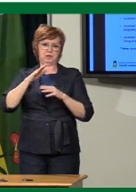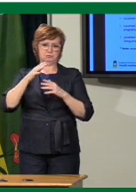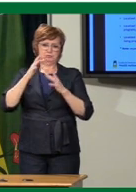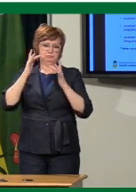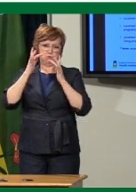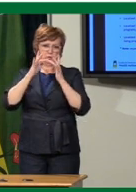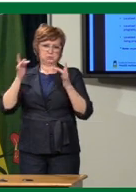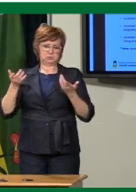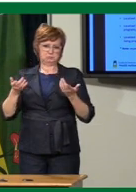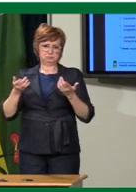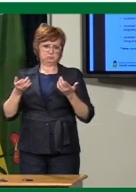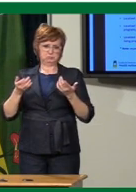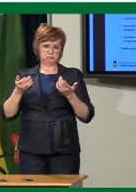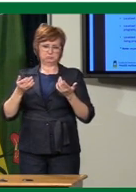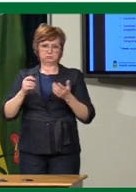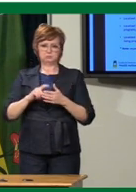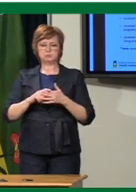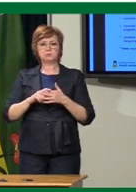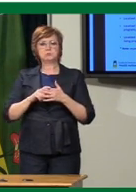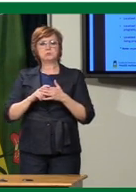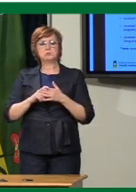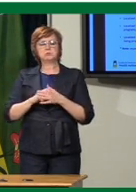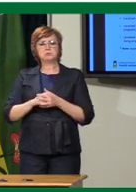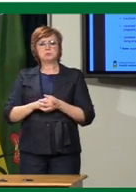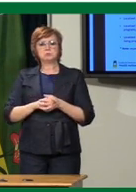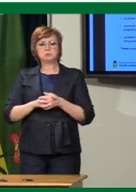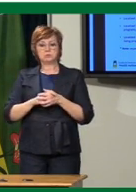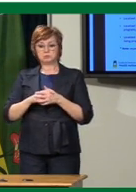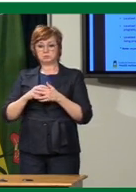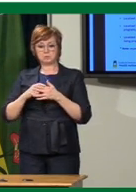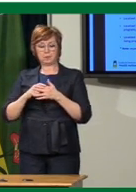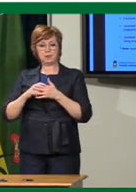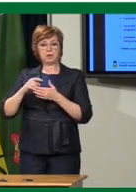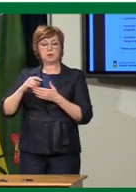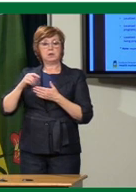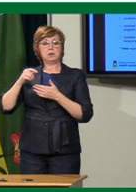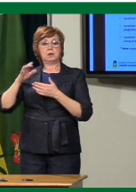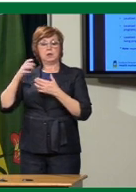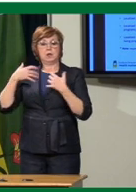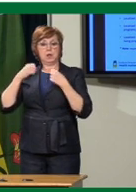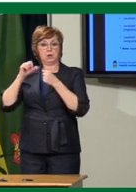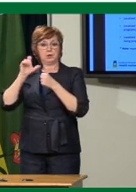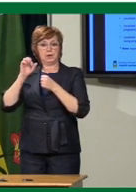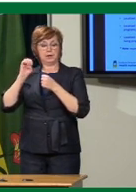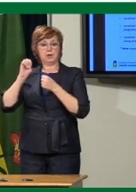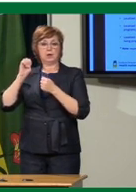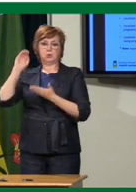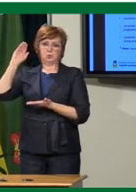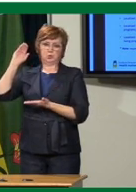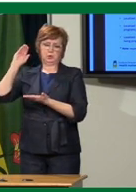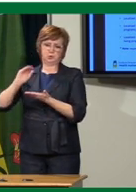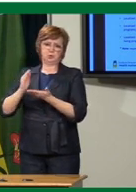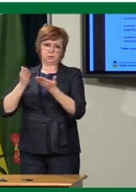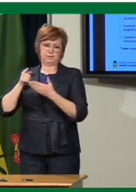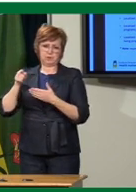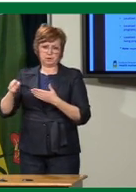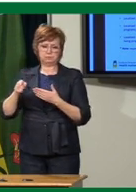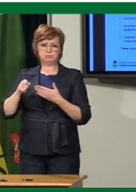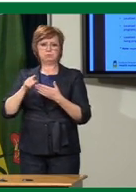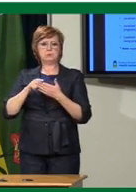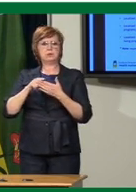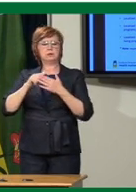selected services in primary health care in some areas. Also, likewise, non-essential acute